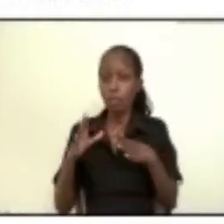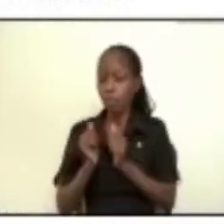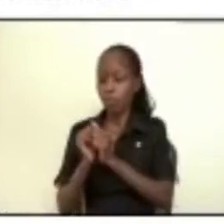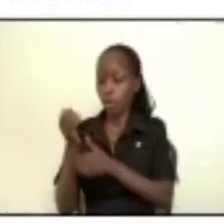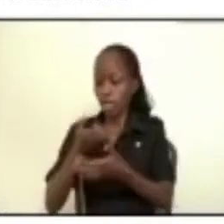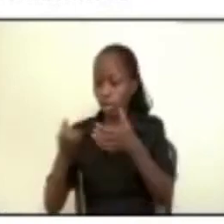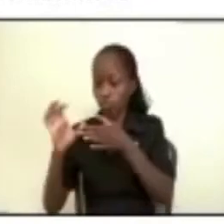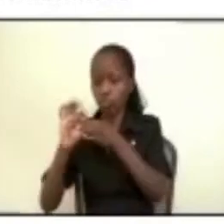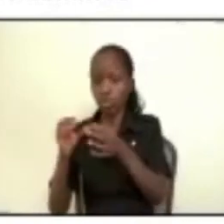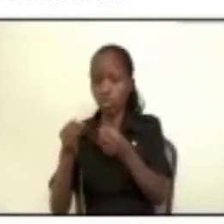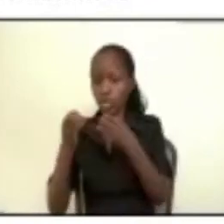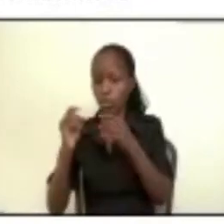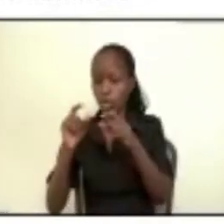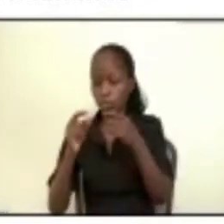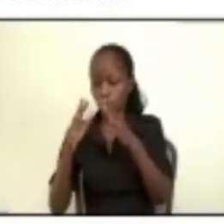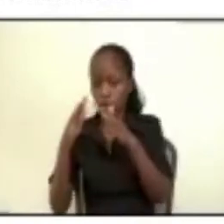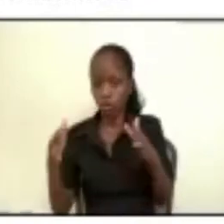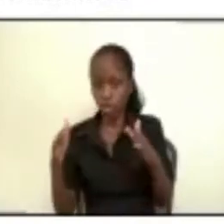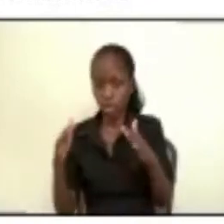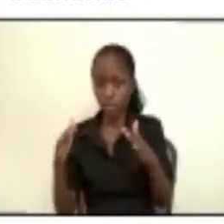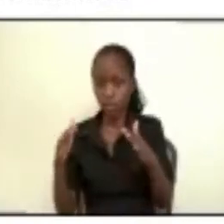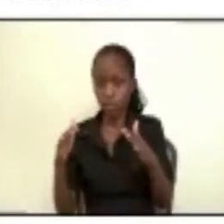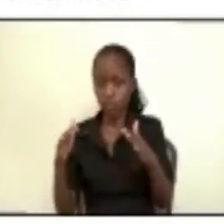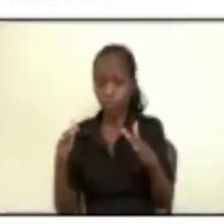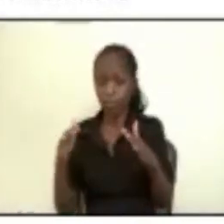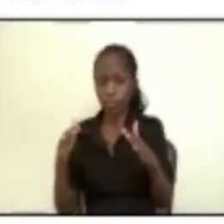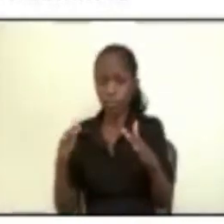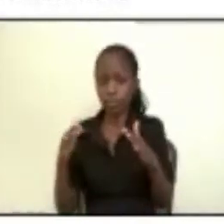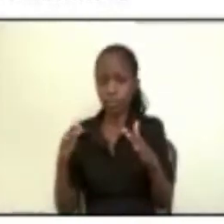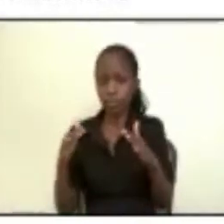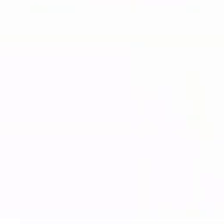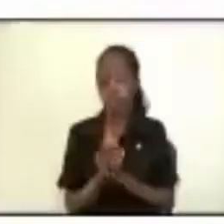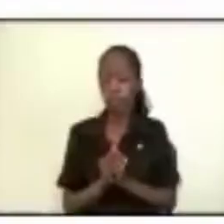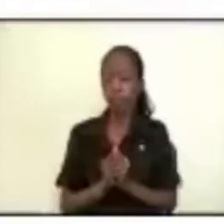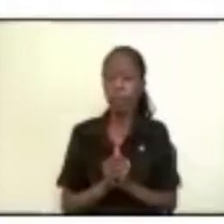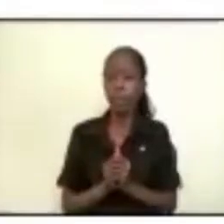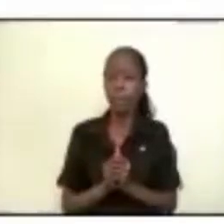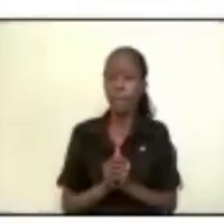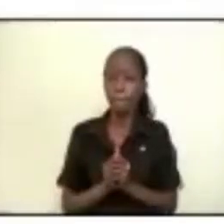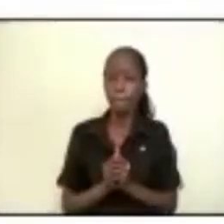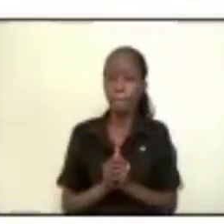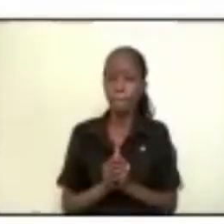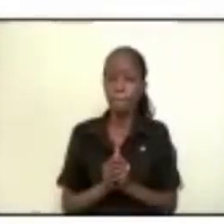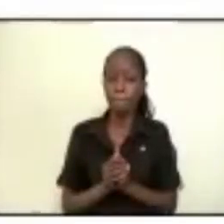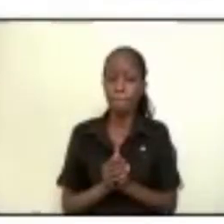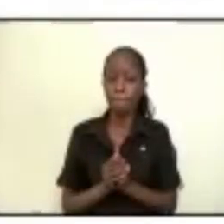media houses, which erodes the trust of the media house among the public. I think to some extent we've all dealt